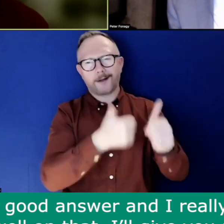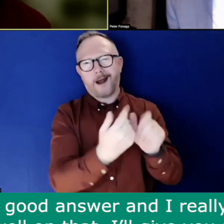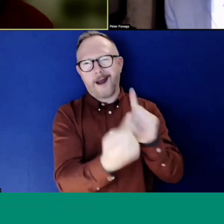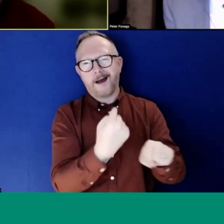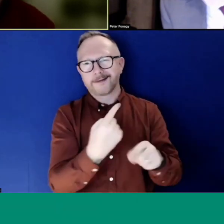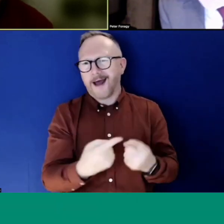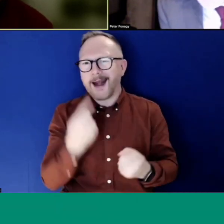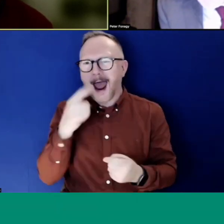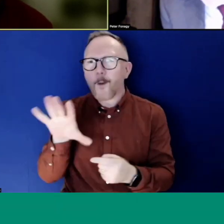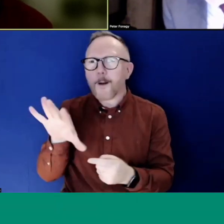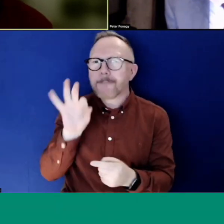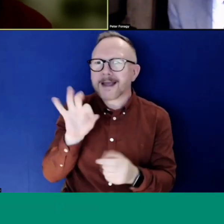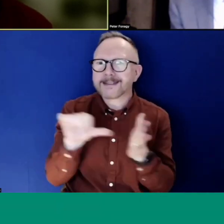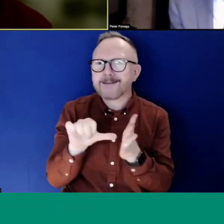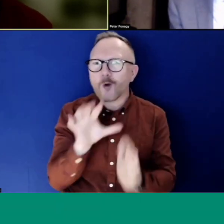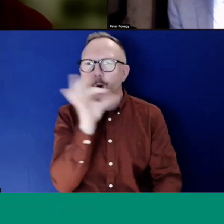one.